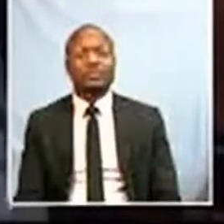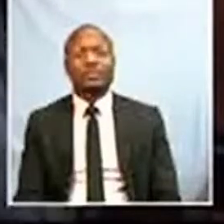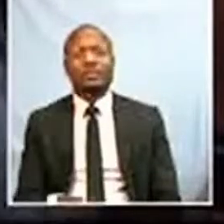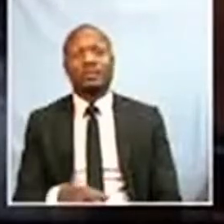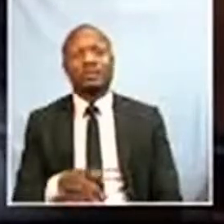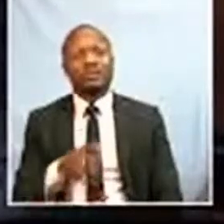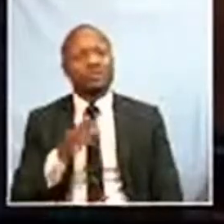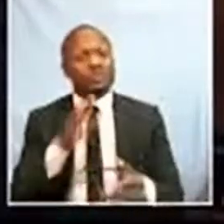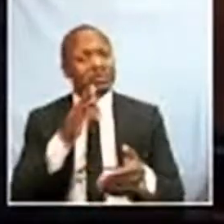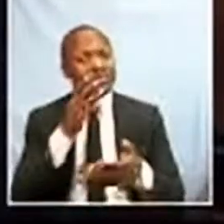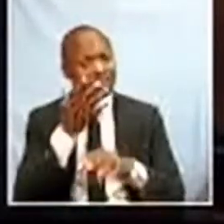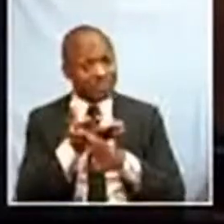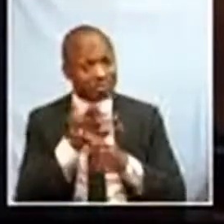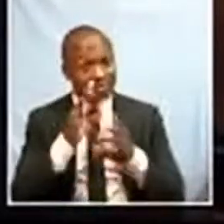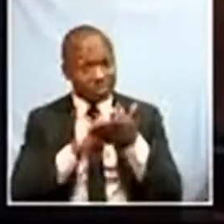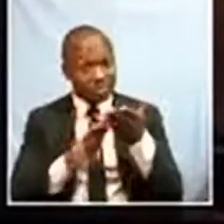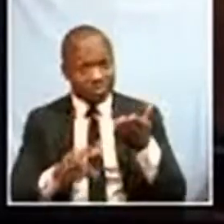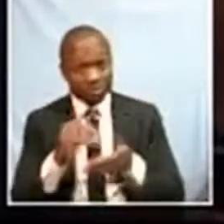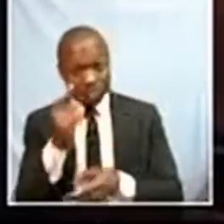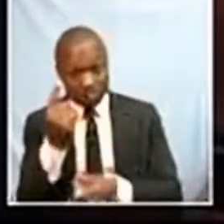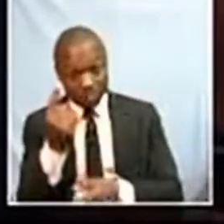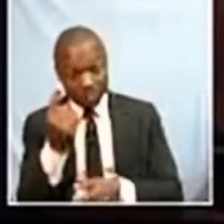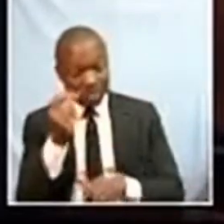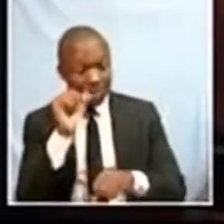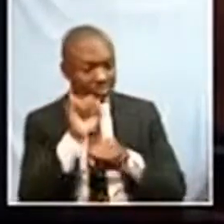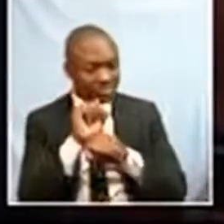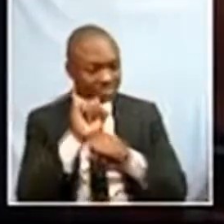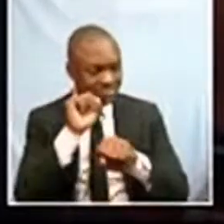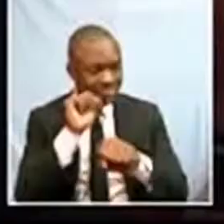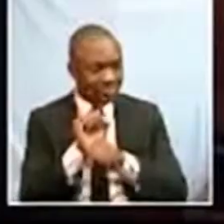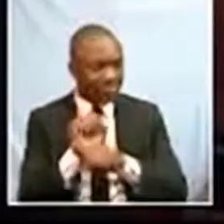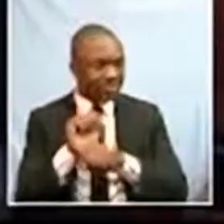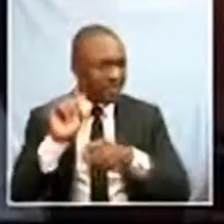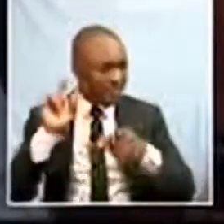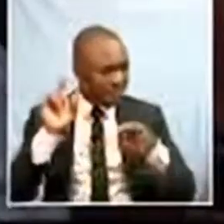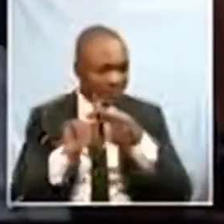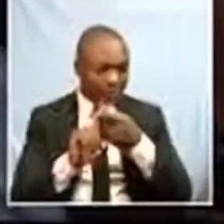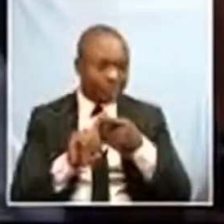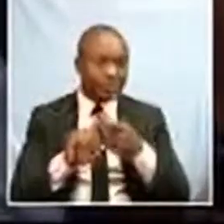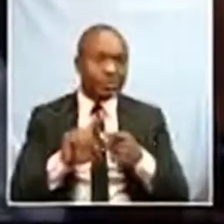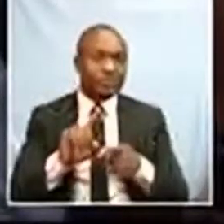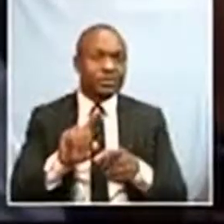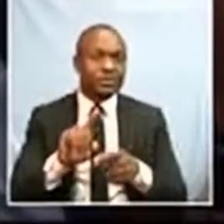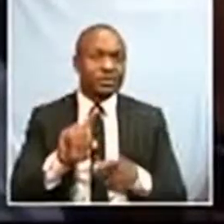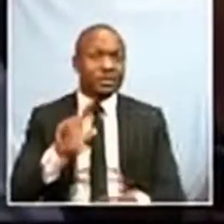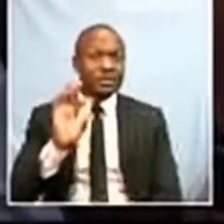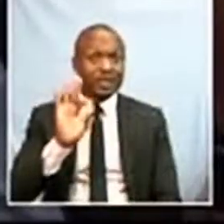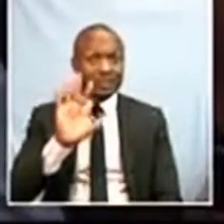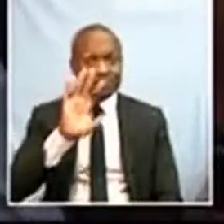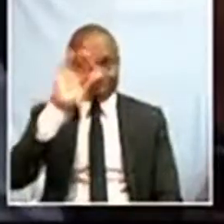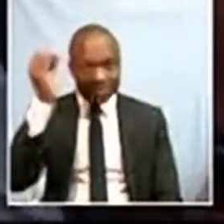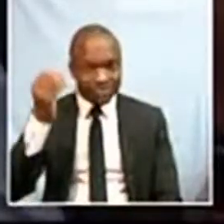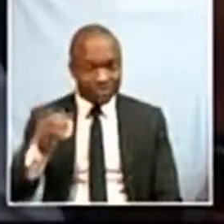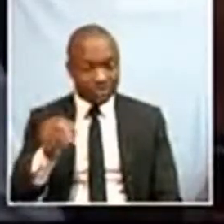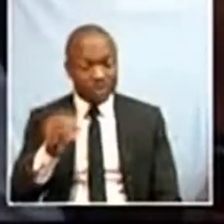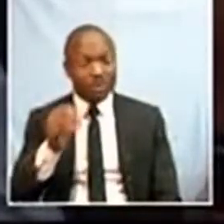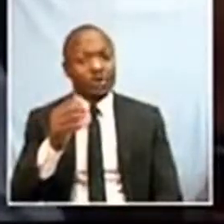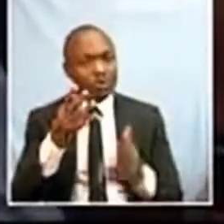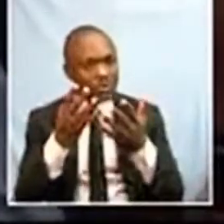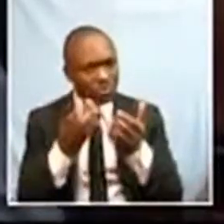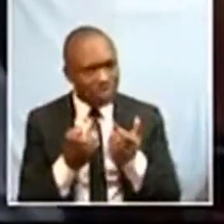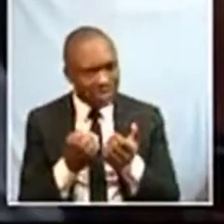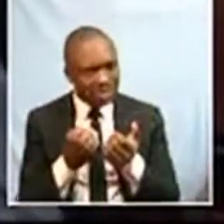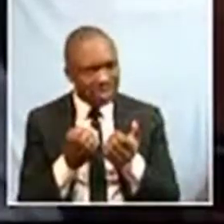that one who would have worked up to 95%, then you want